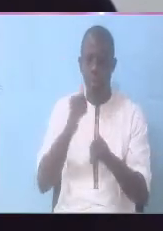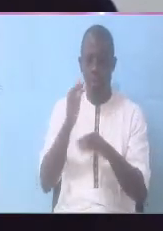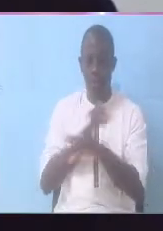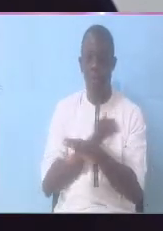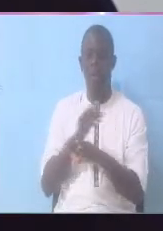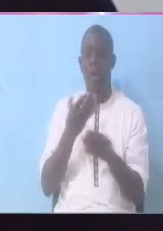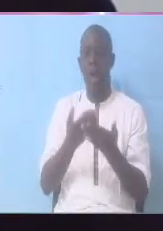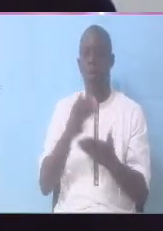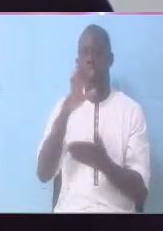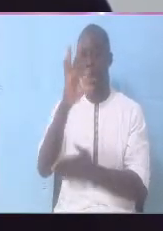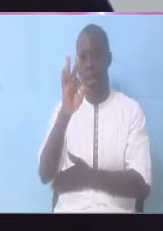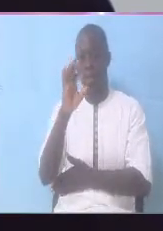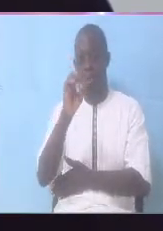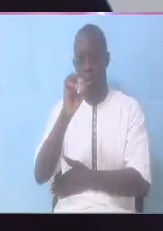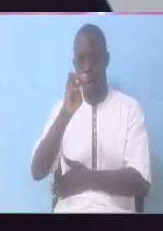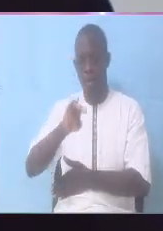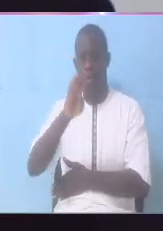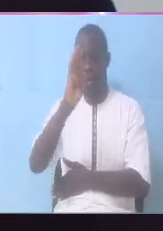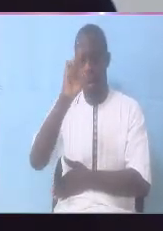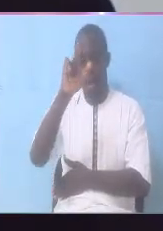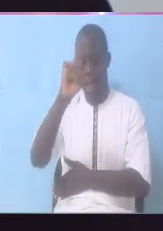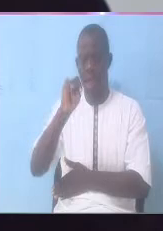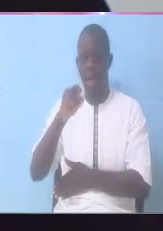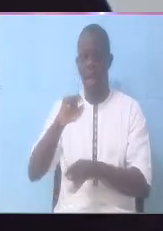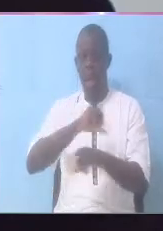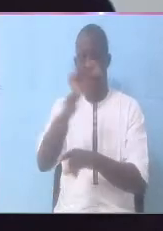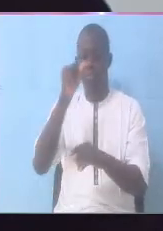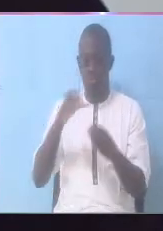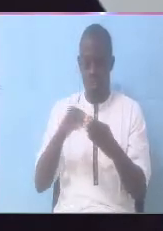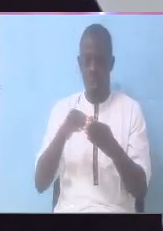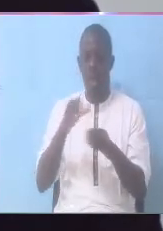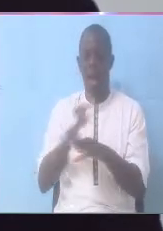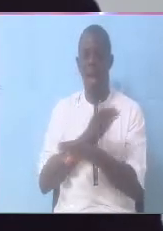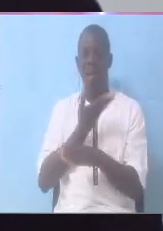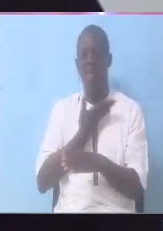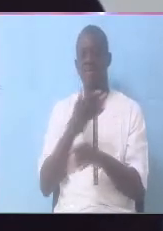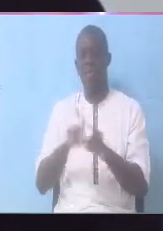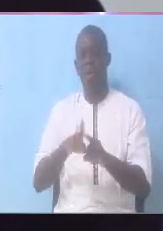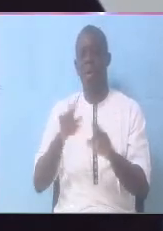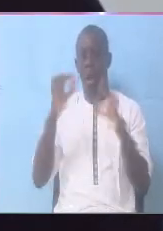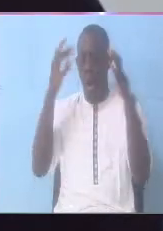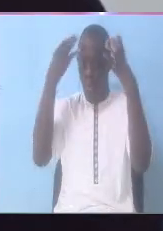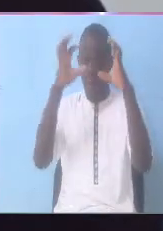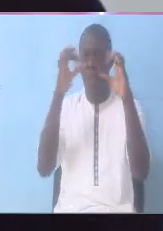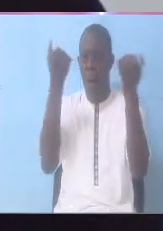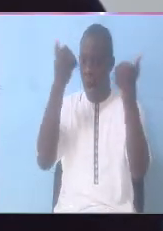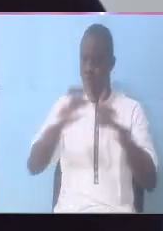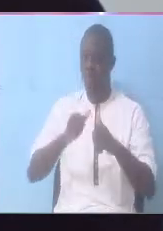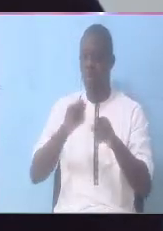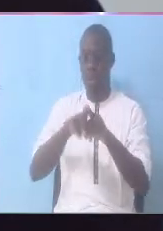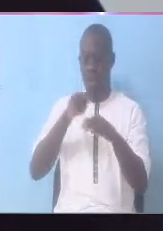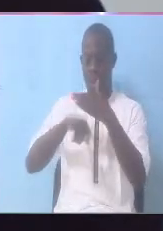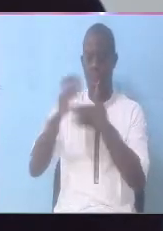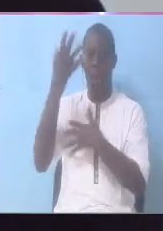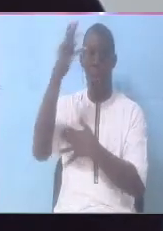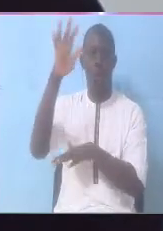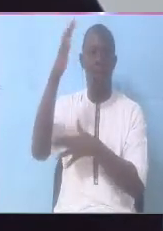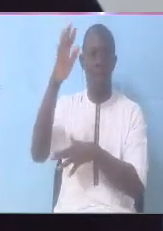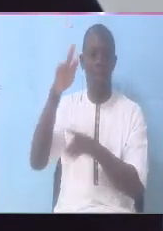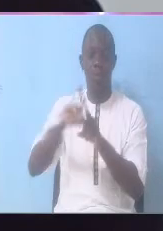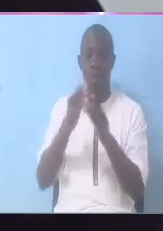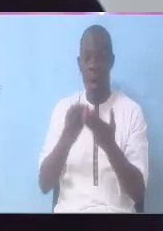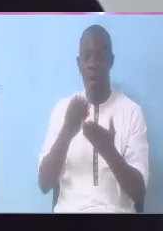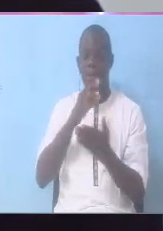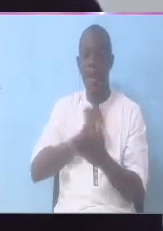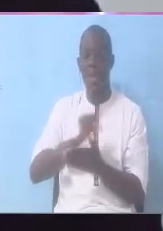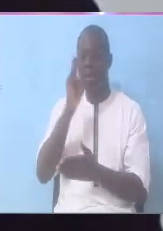in Mauritania, and then I was with them, to be honest, because bitum briwo keta Tumbul fanambe fero